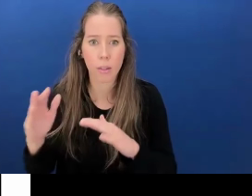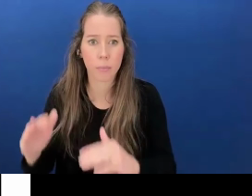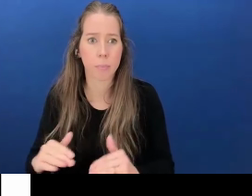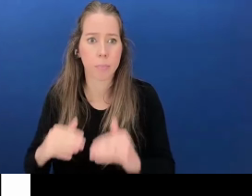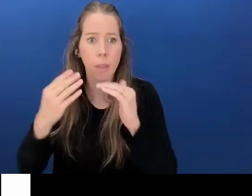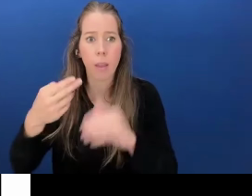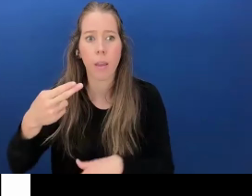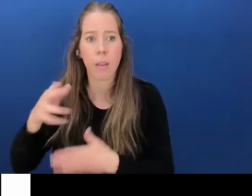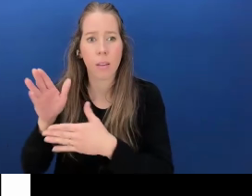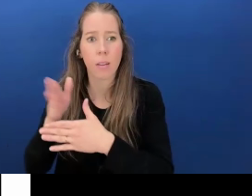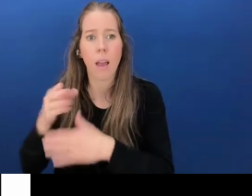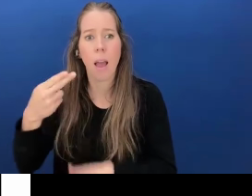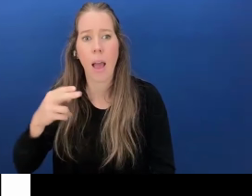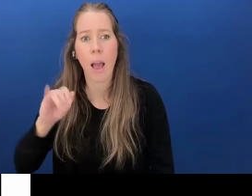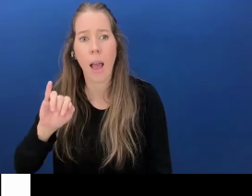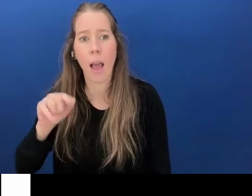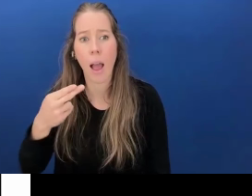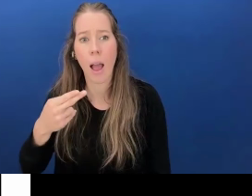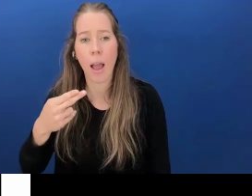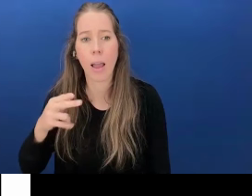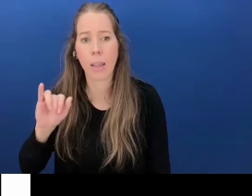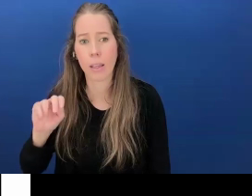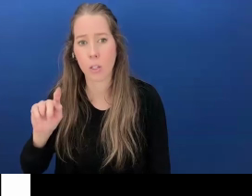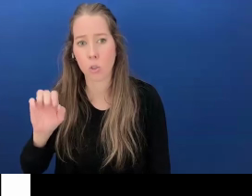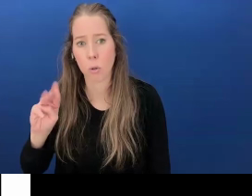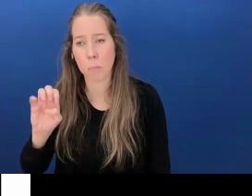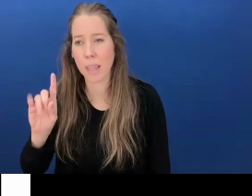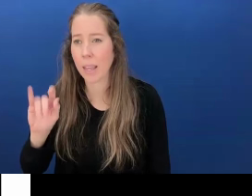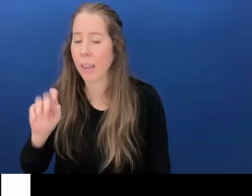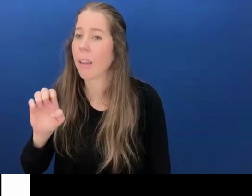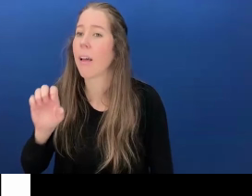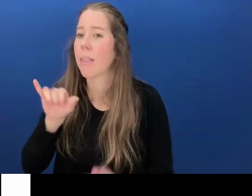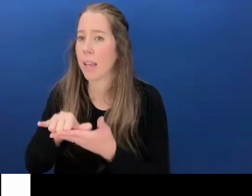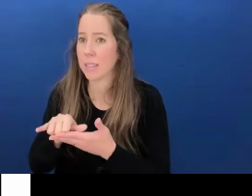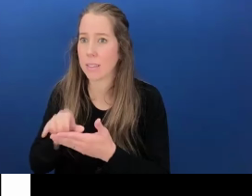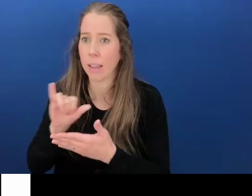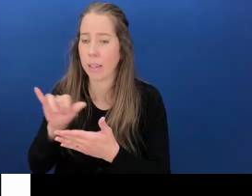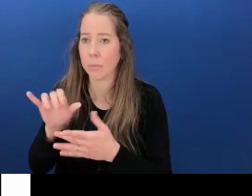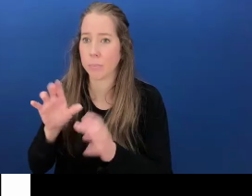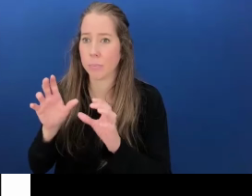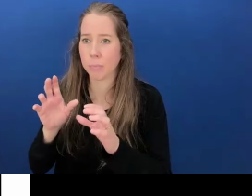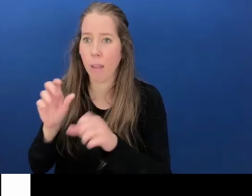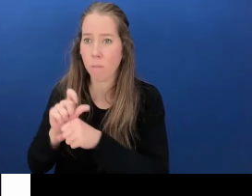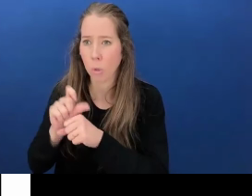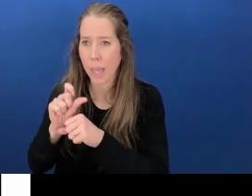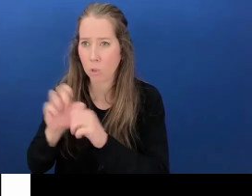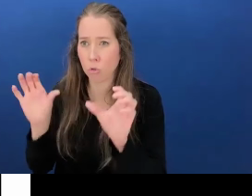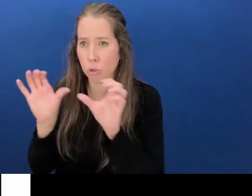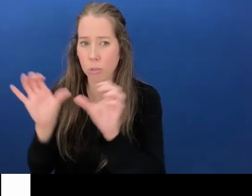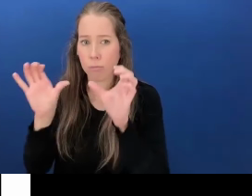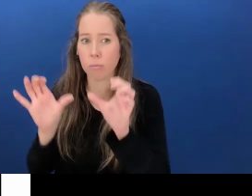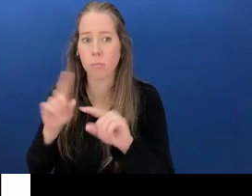classes. And it's like a vocational certificate that they would earn, but they can earn a certificate by completing those 4